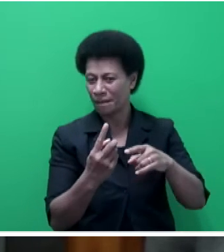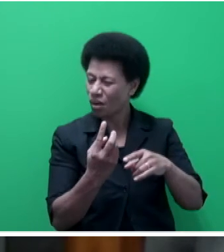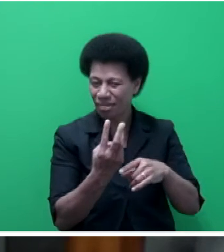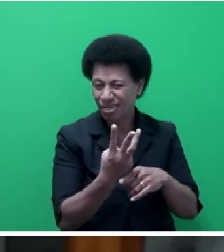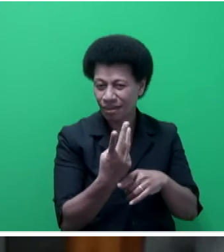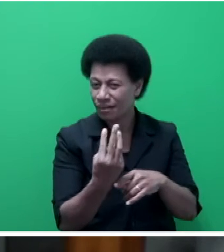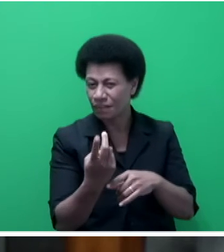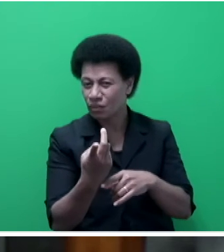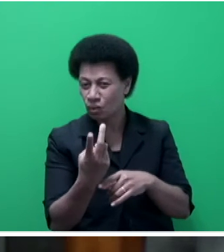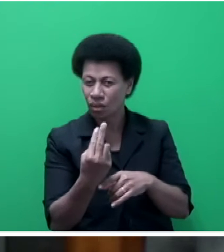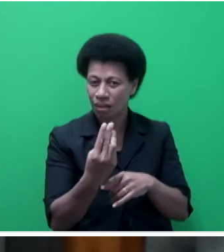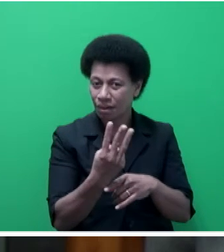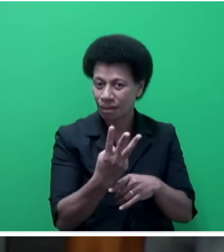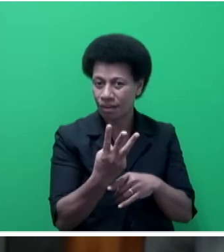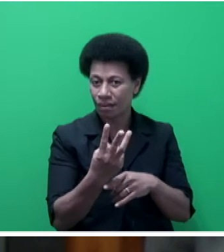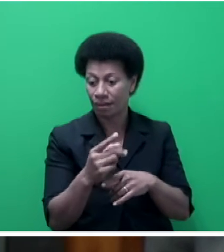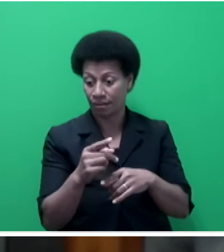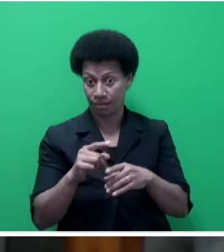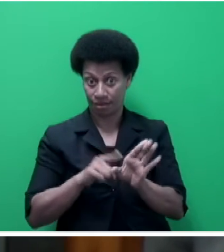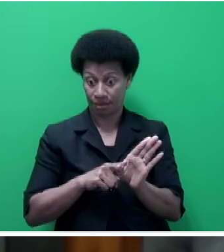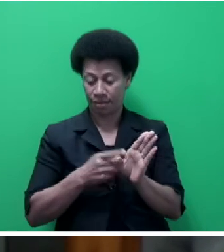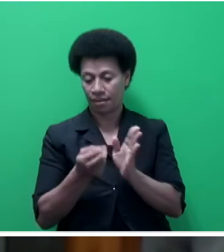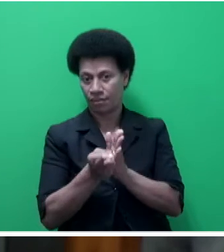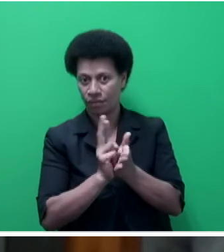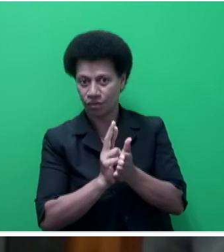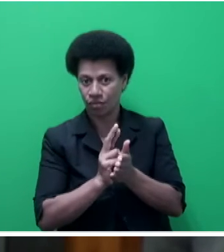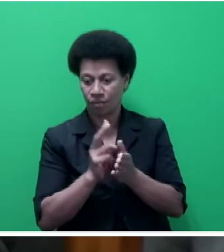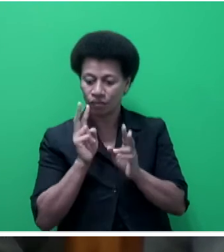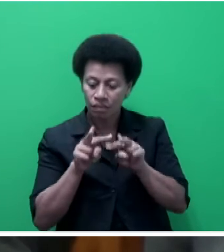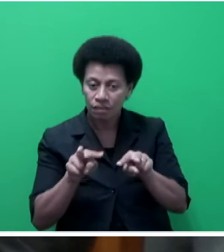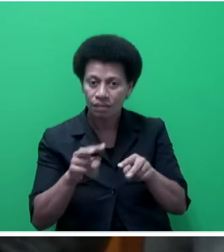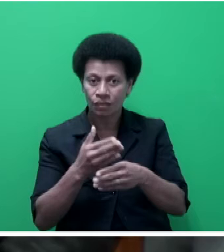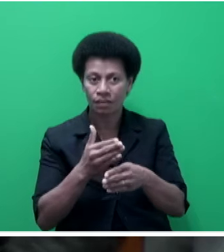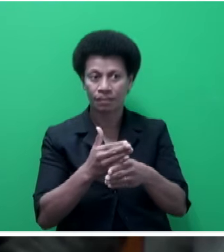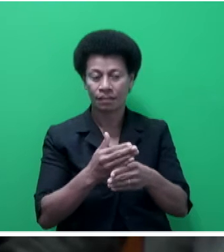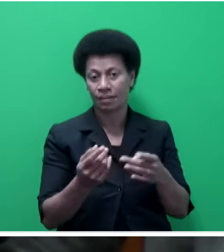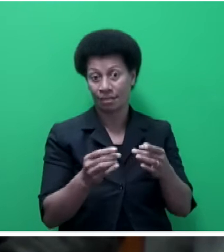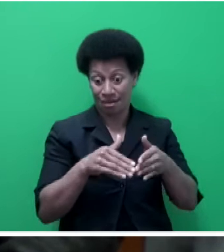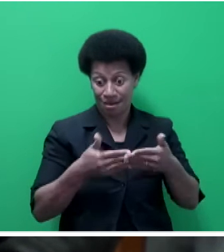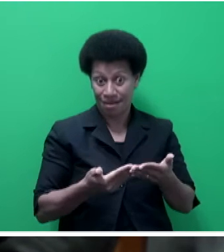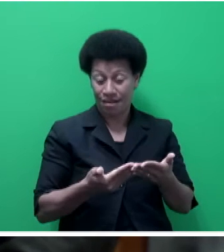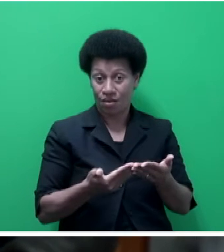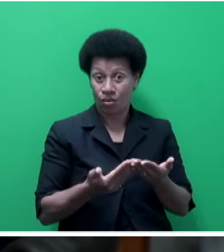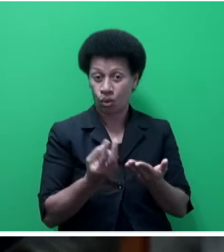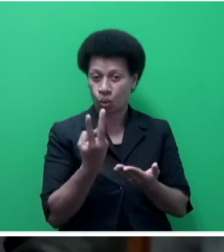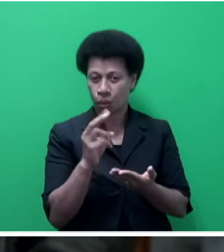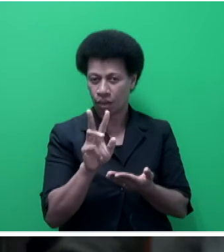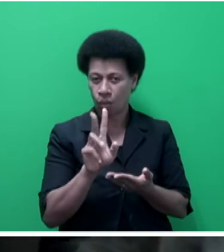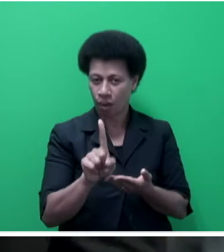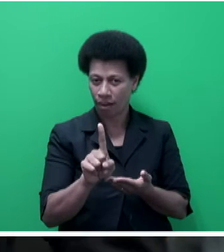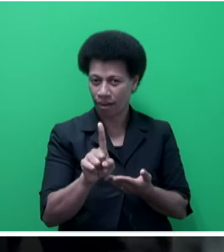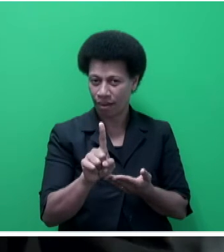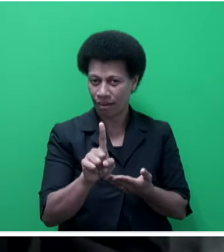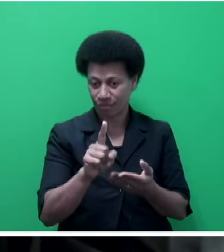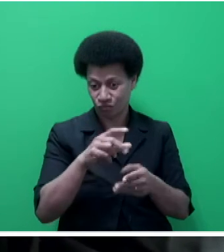in terms of their supervision and peer review. At the moment, another 21 doctors are currently undertaking postgraduate training to